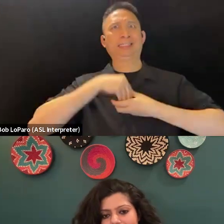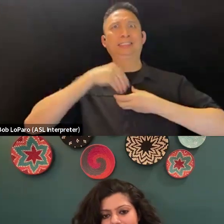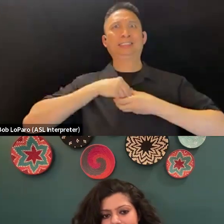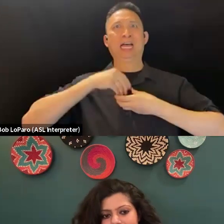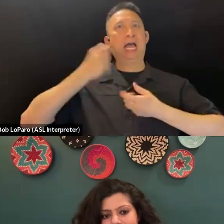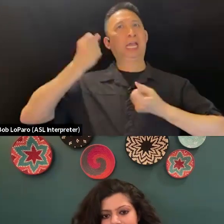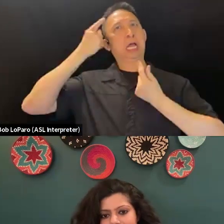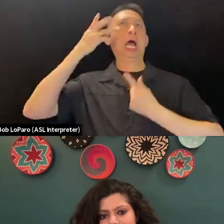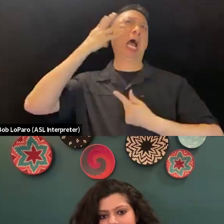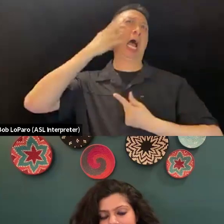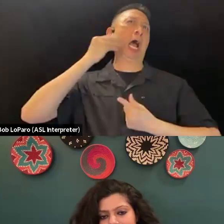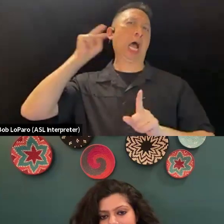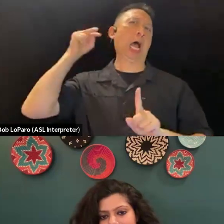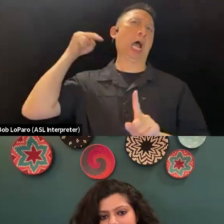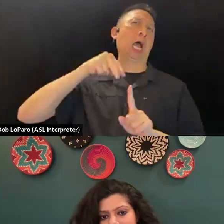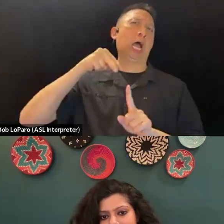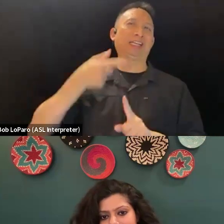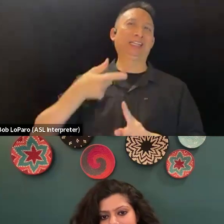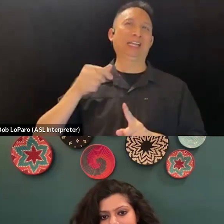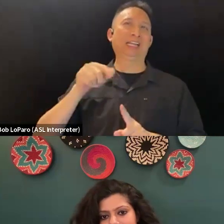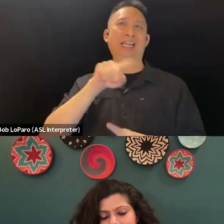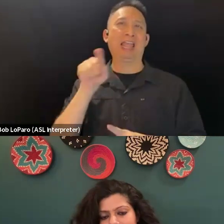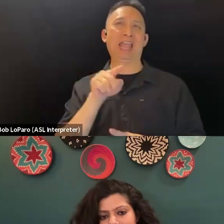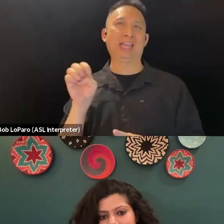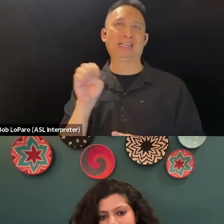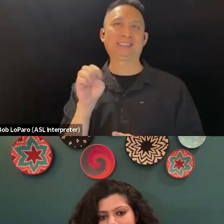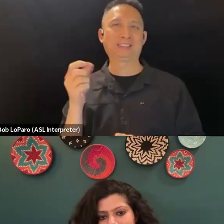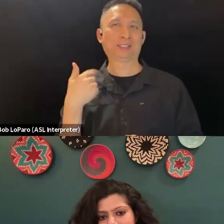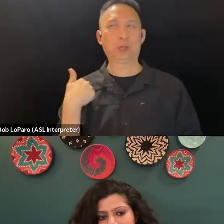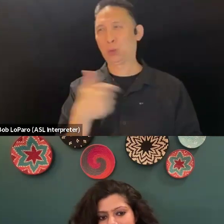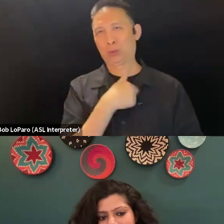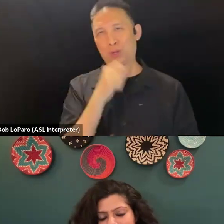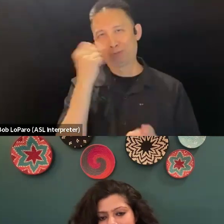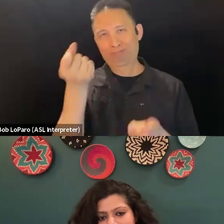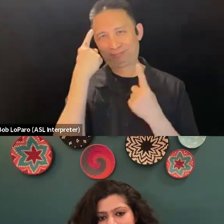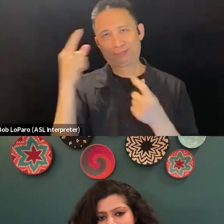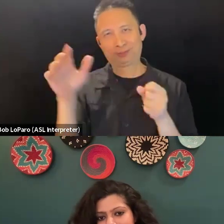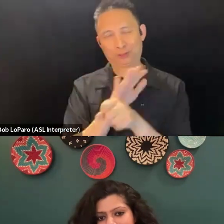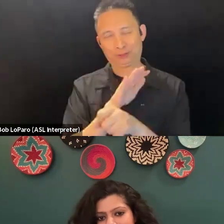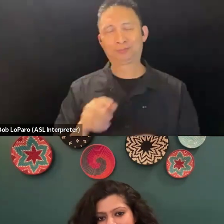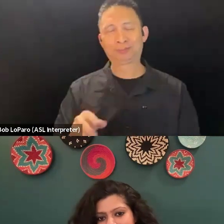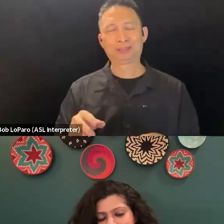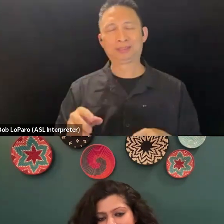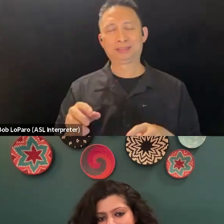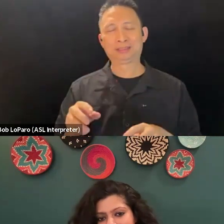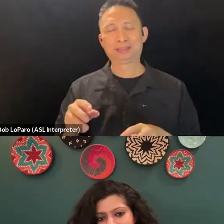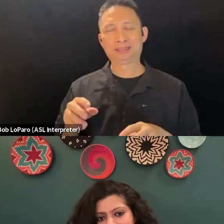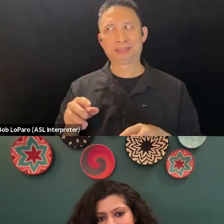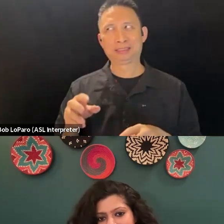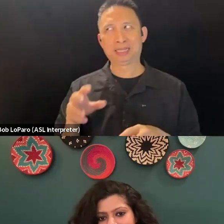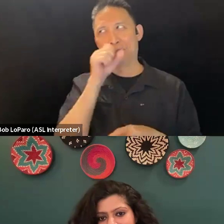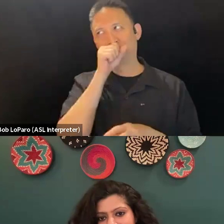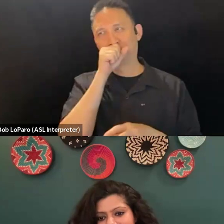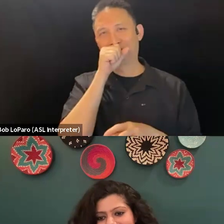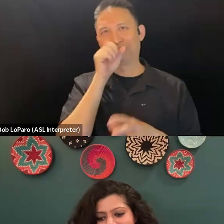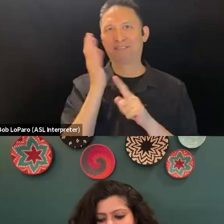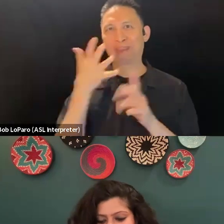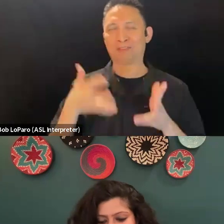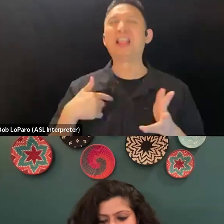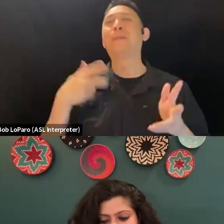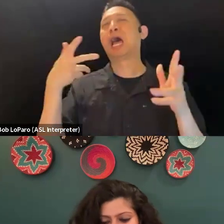I think it's about literally going online and studying and going to forums, attending markets.